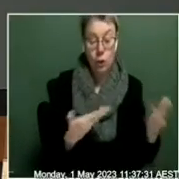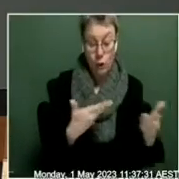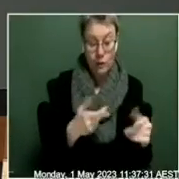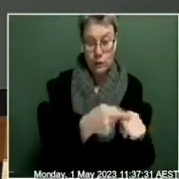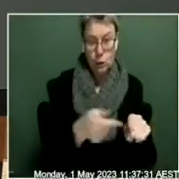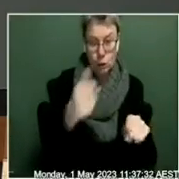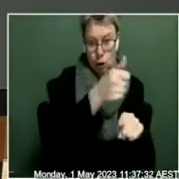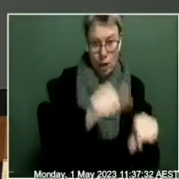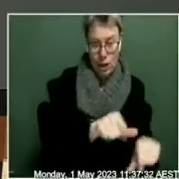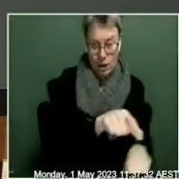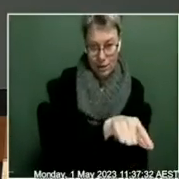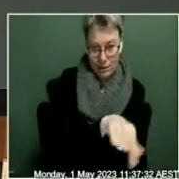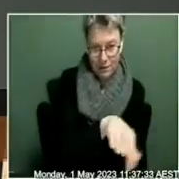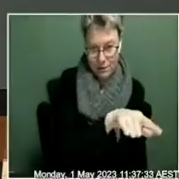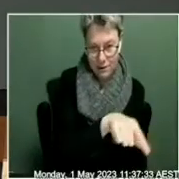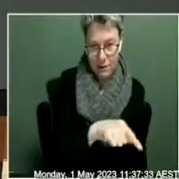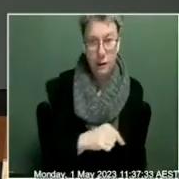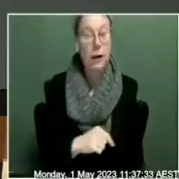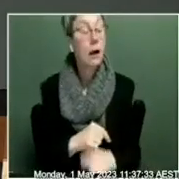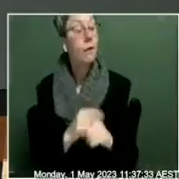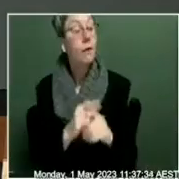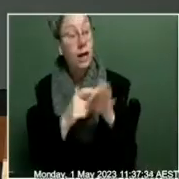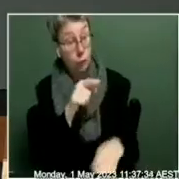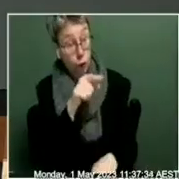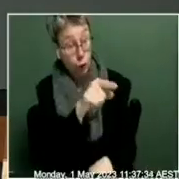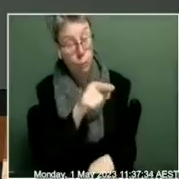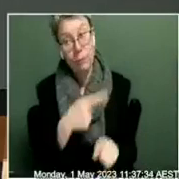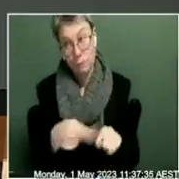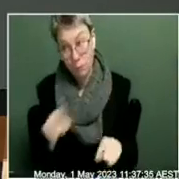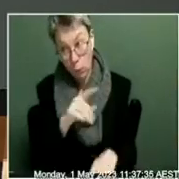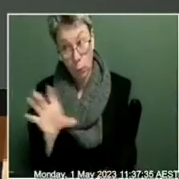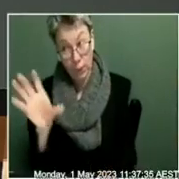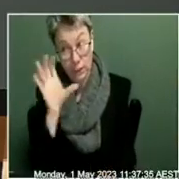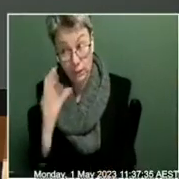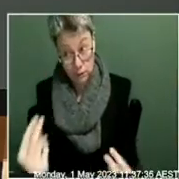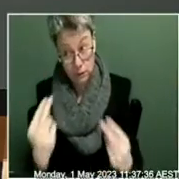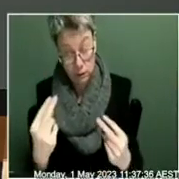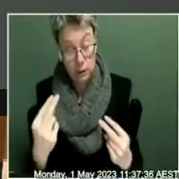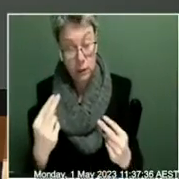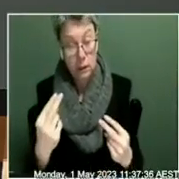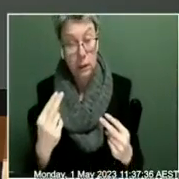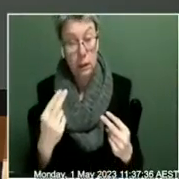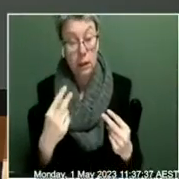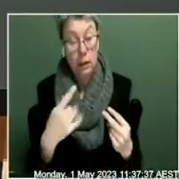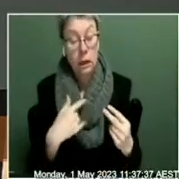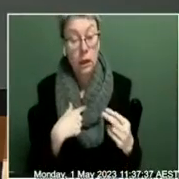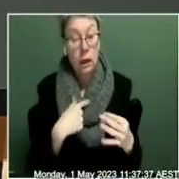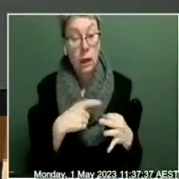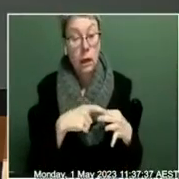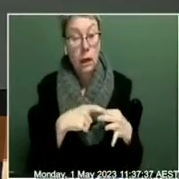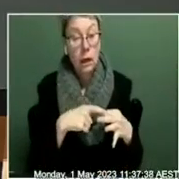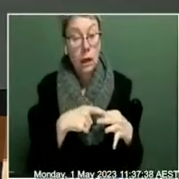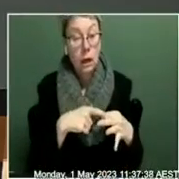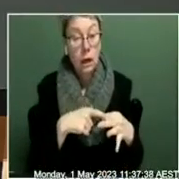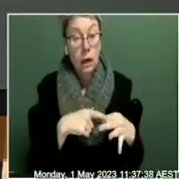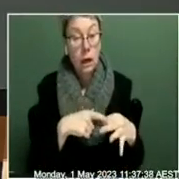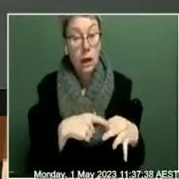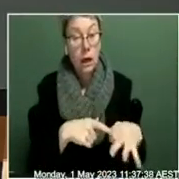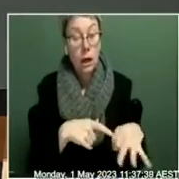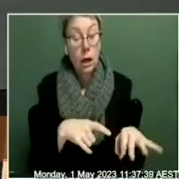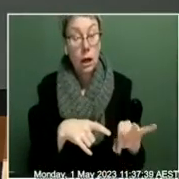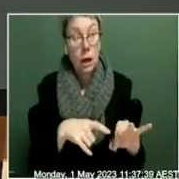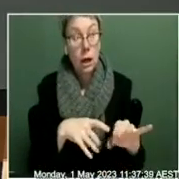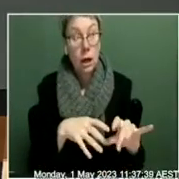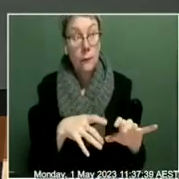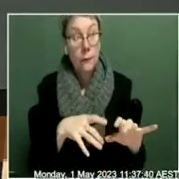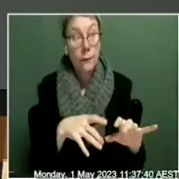comments directed at our community members who come to this forum and try to advocate, but it's just so